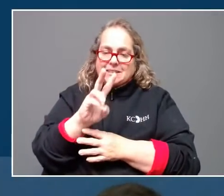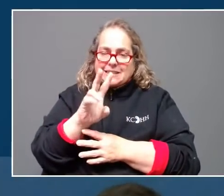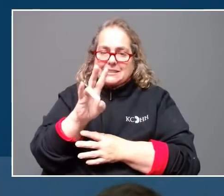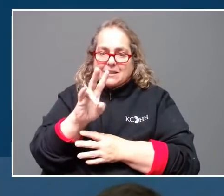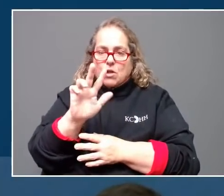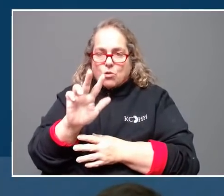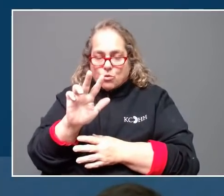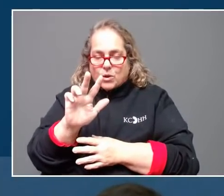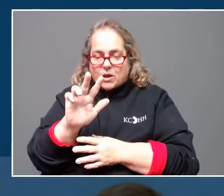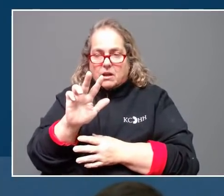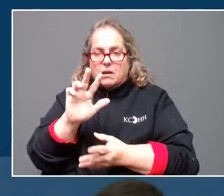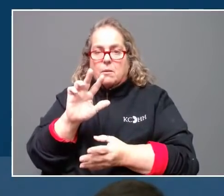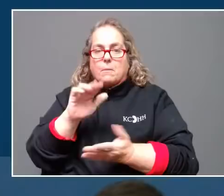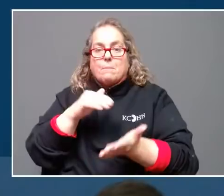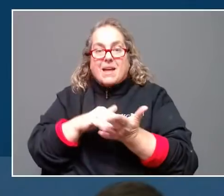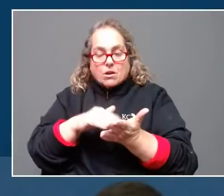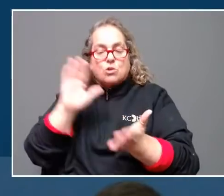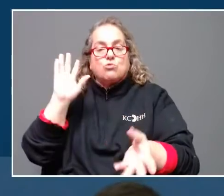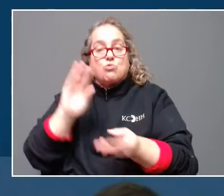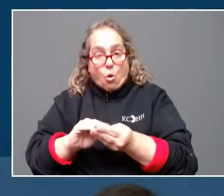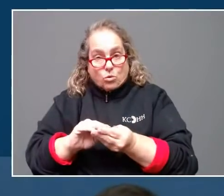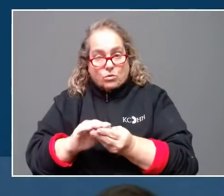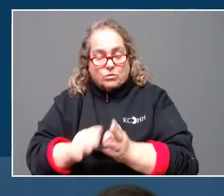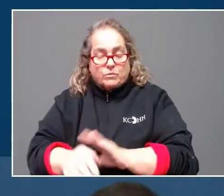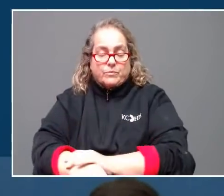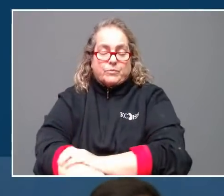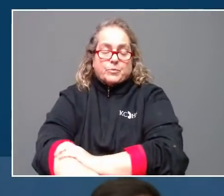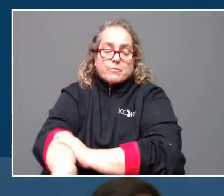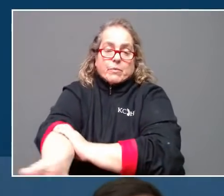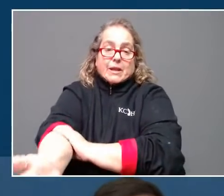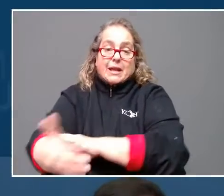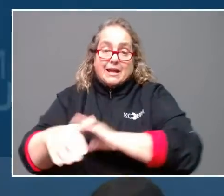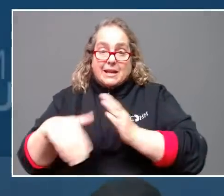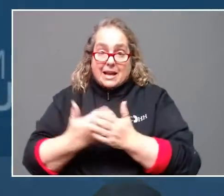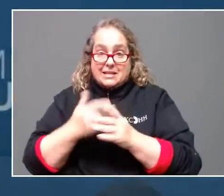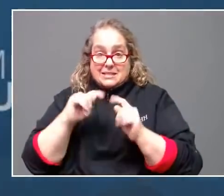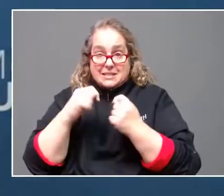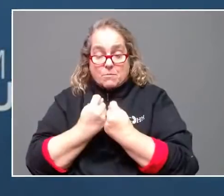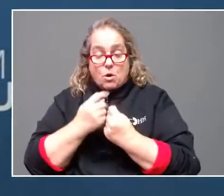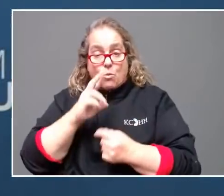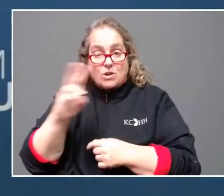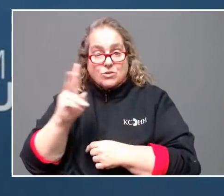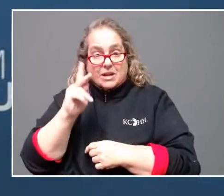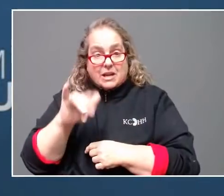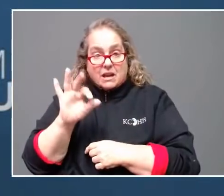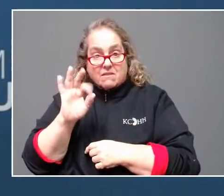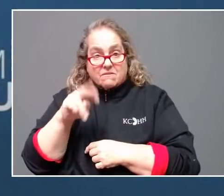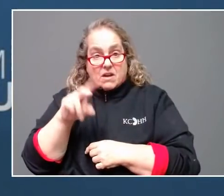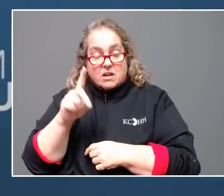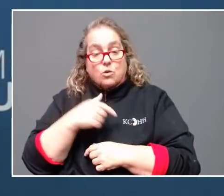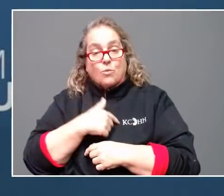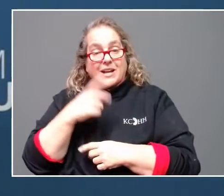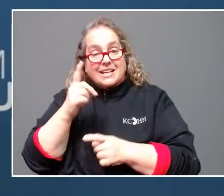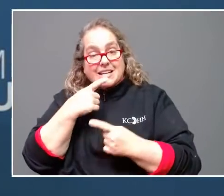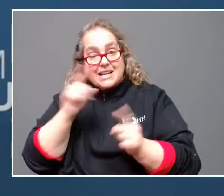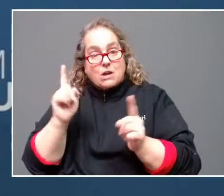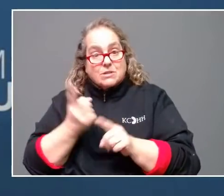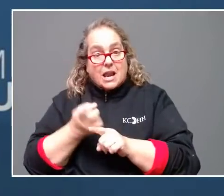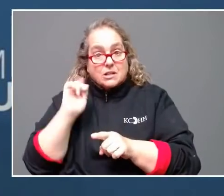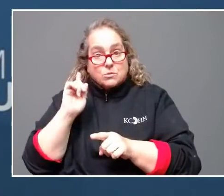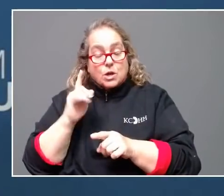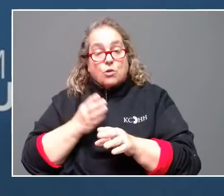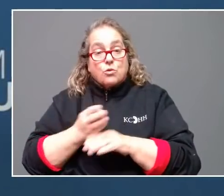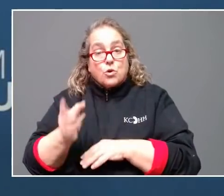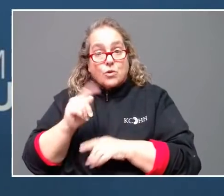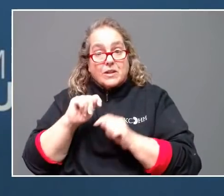total. Next, the Team Western Kentucky Fund. We announced last week that through the Team Western Kentucky